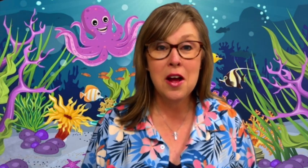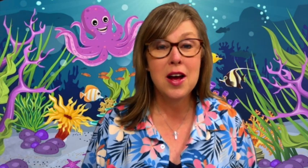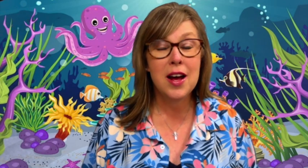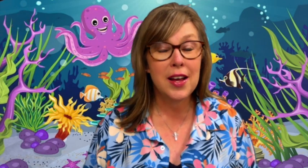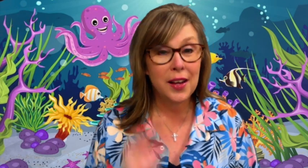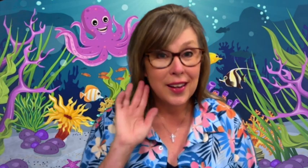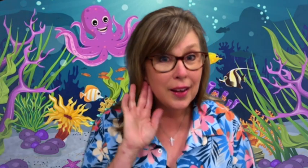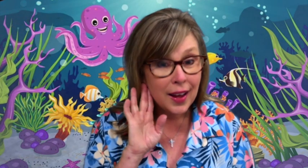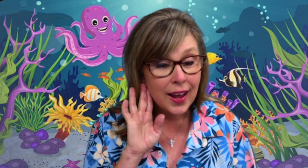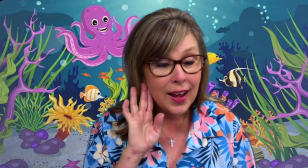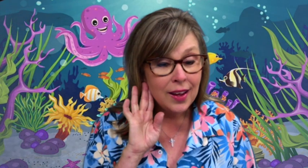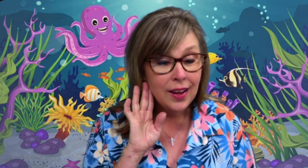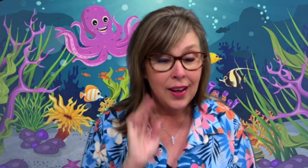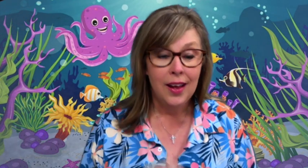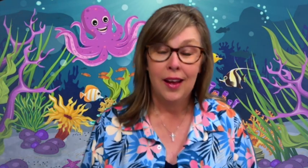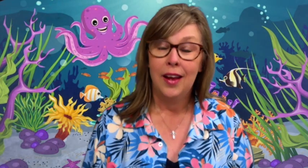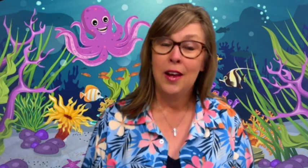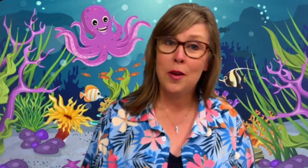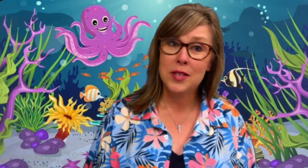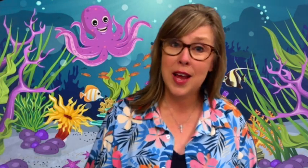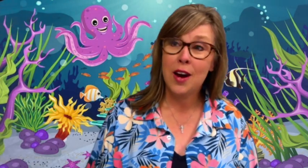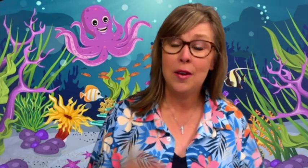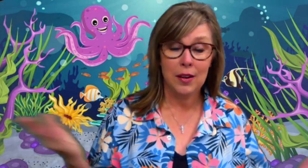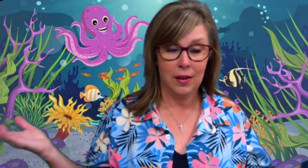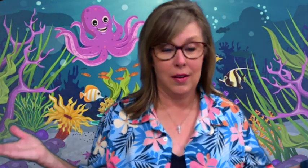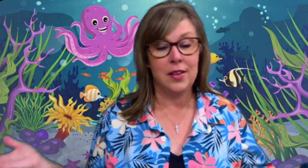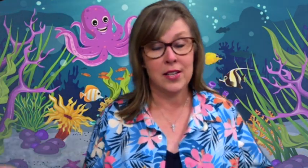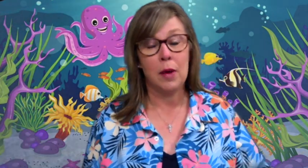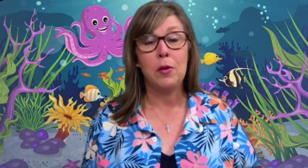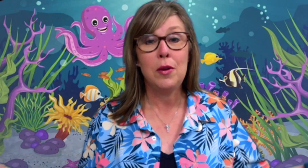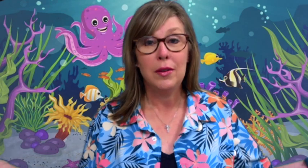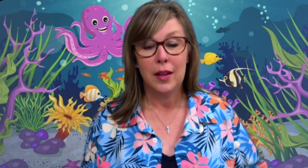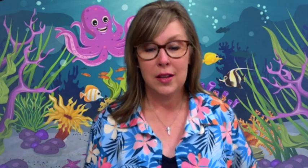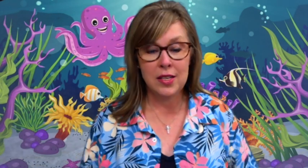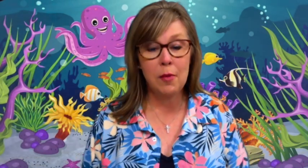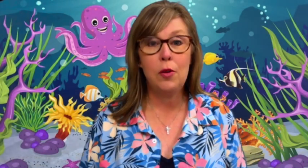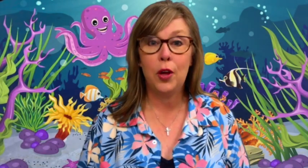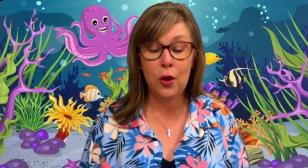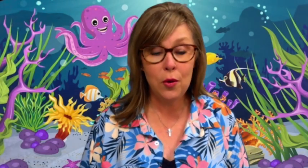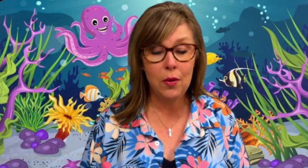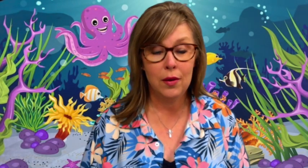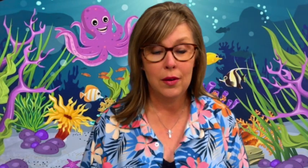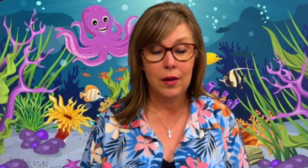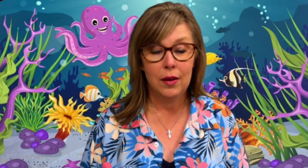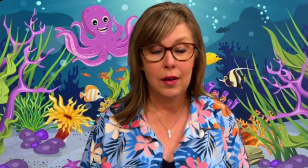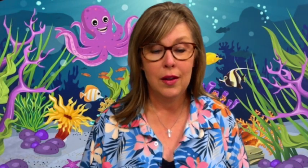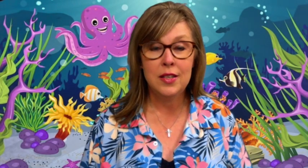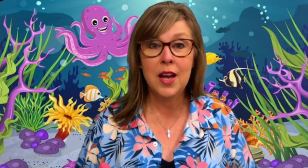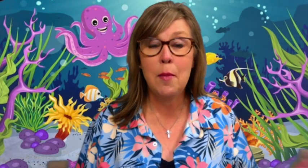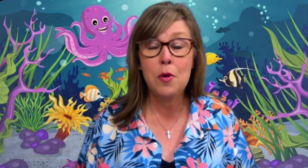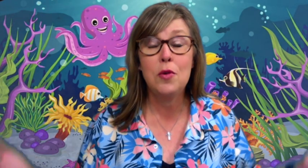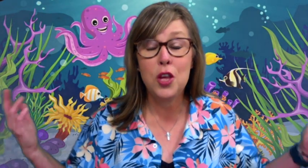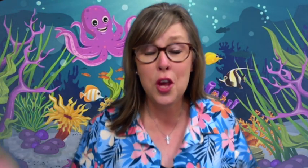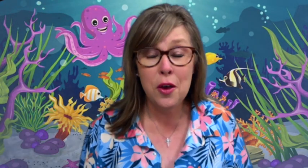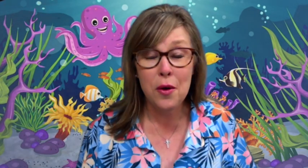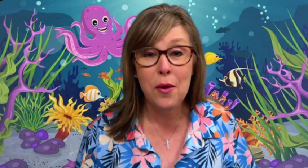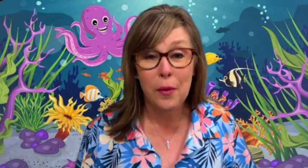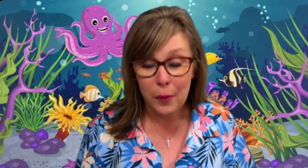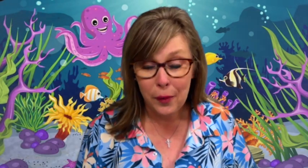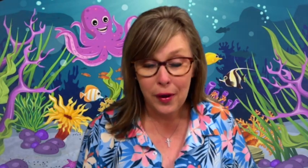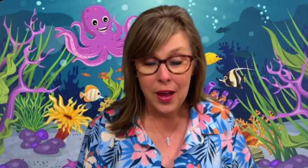Knock, knock. Who's there? Double who? Double